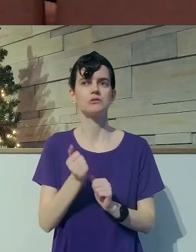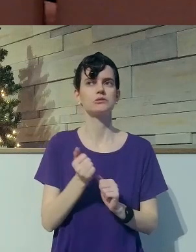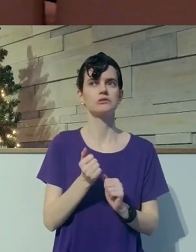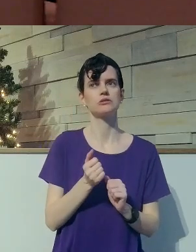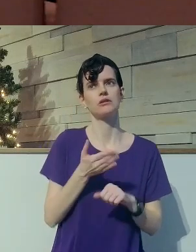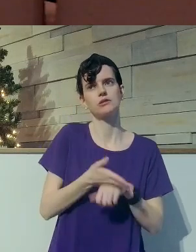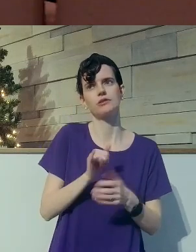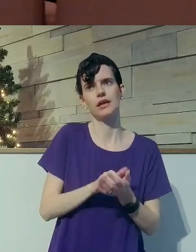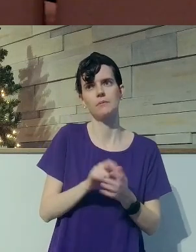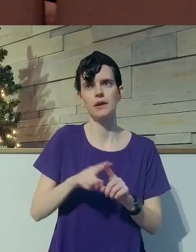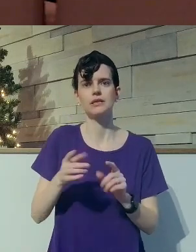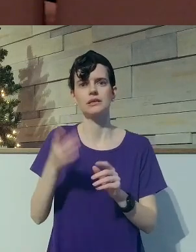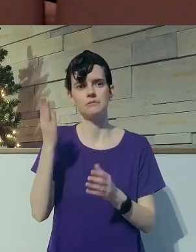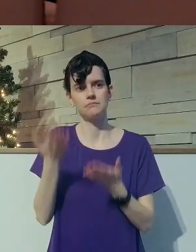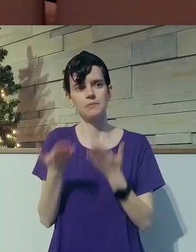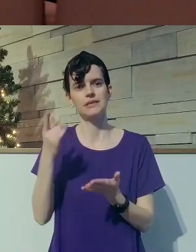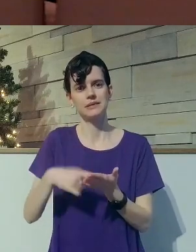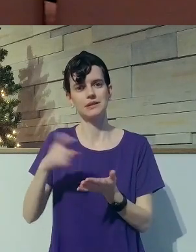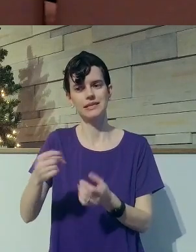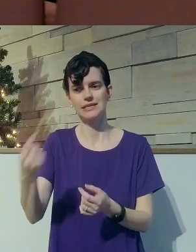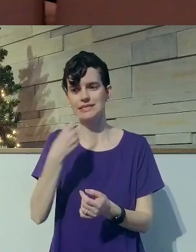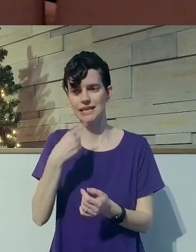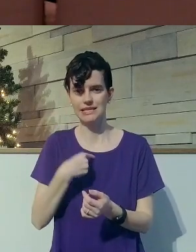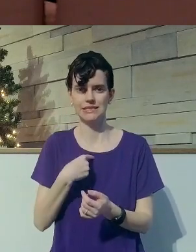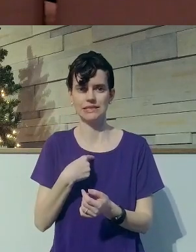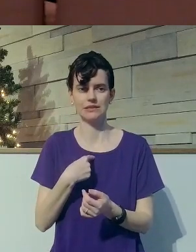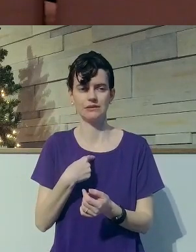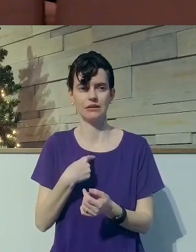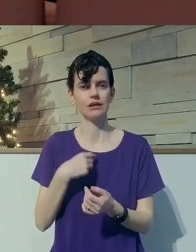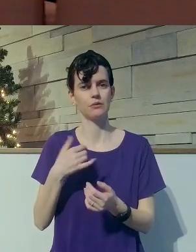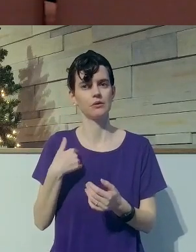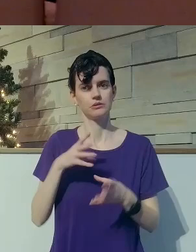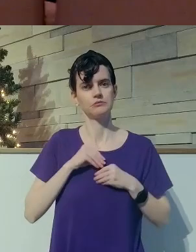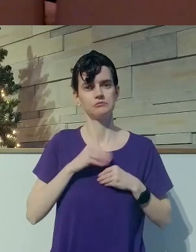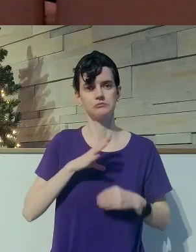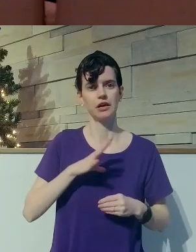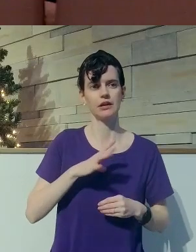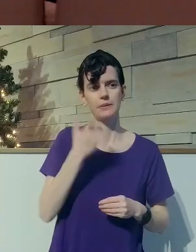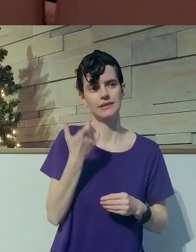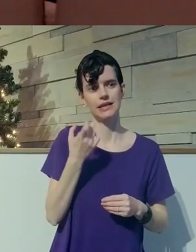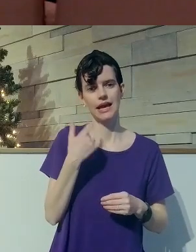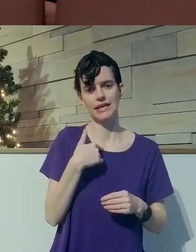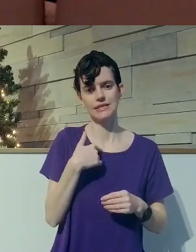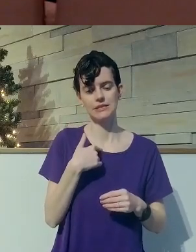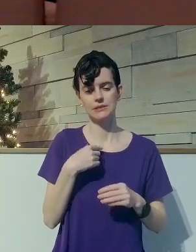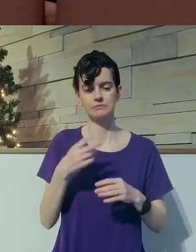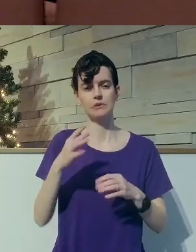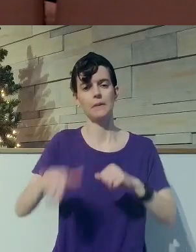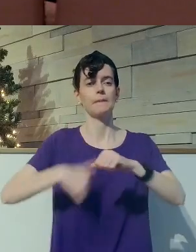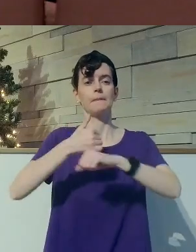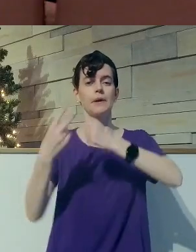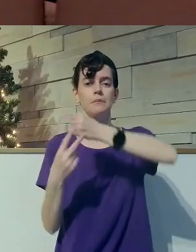but she may have to say something to me. We take a lot of those in. And that's fine, because you know what? Hey, I just need to get over it, build the bridge and get over